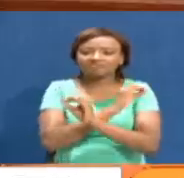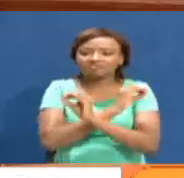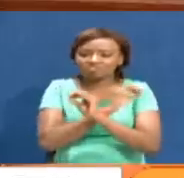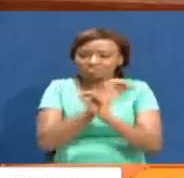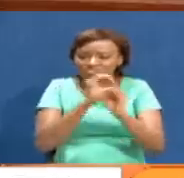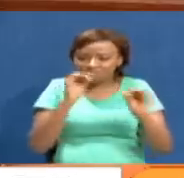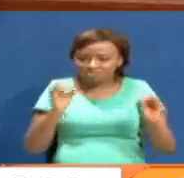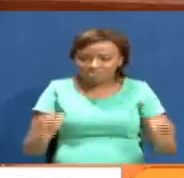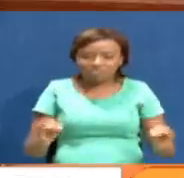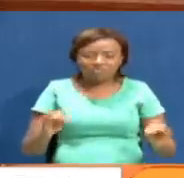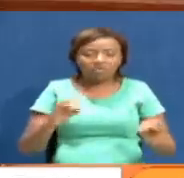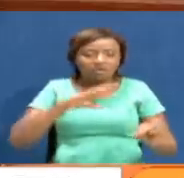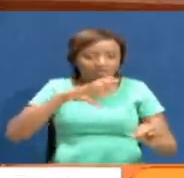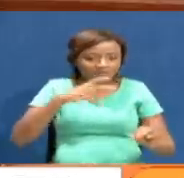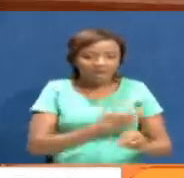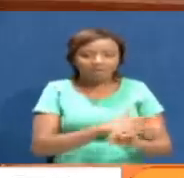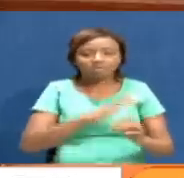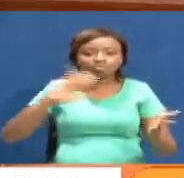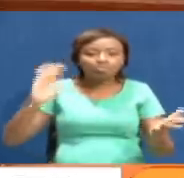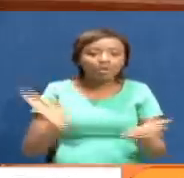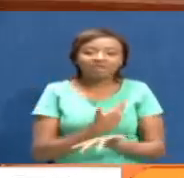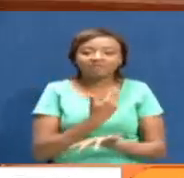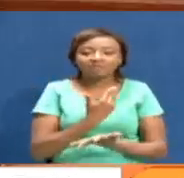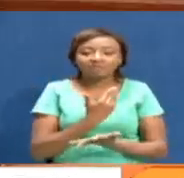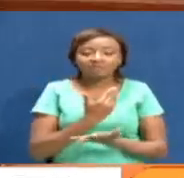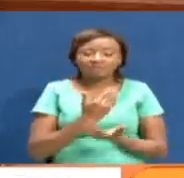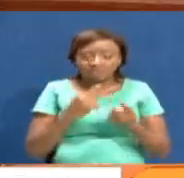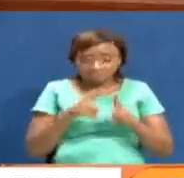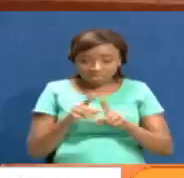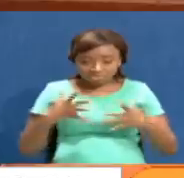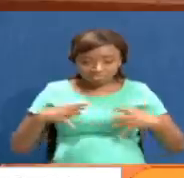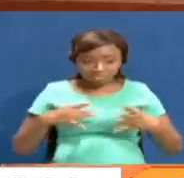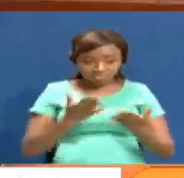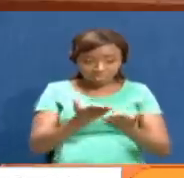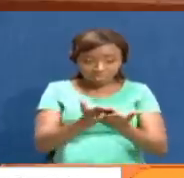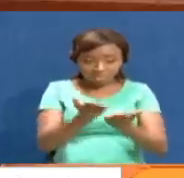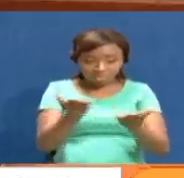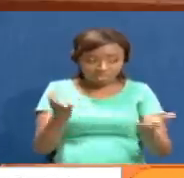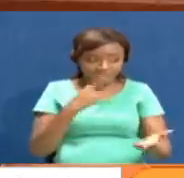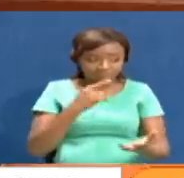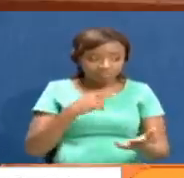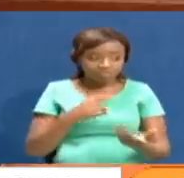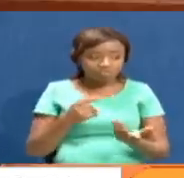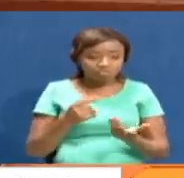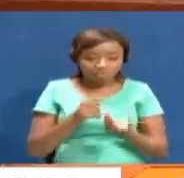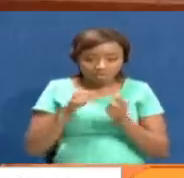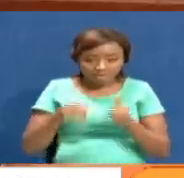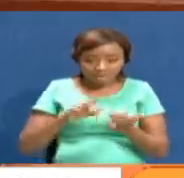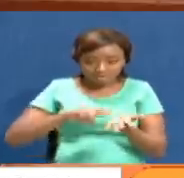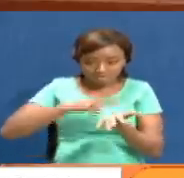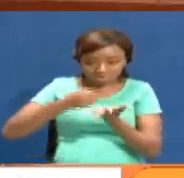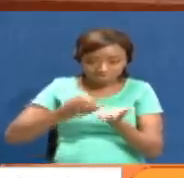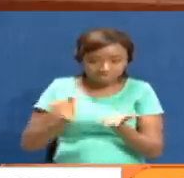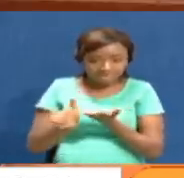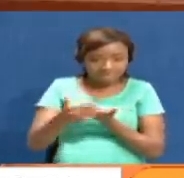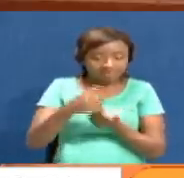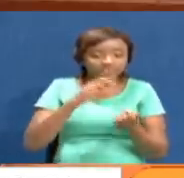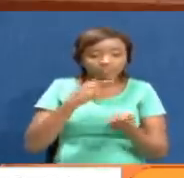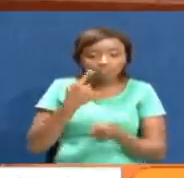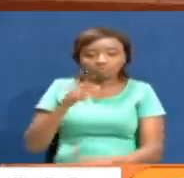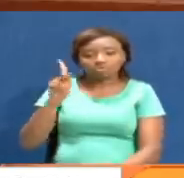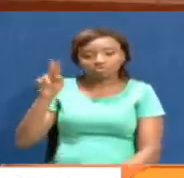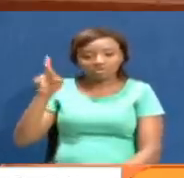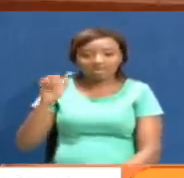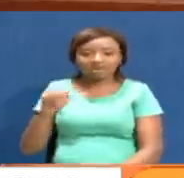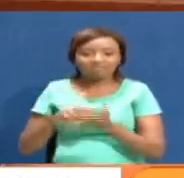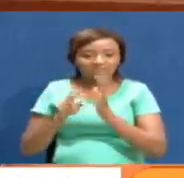authority to waive. And after all, the people who are collecting revenue now is KRA. So it is KRA